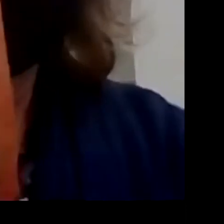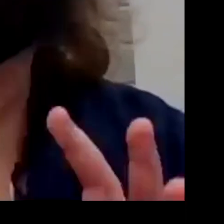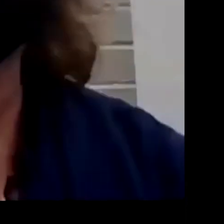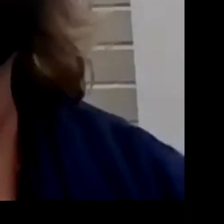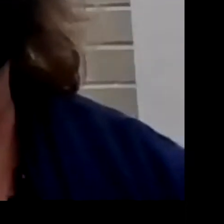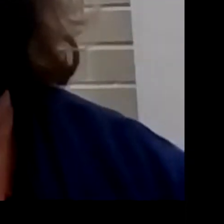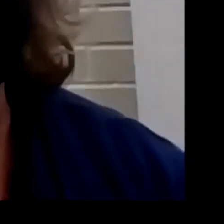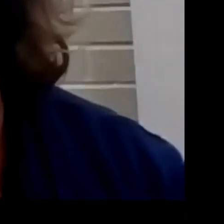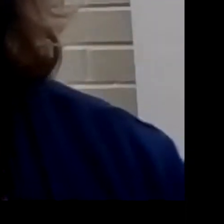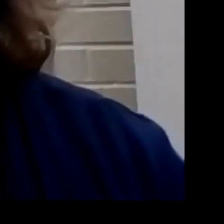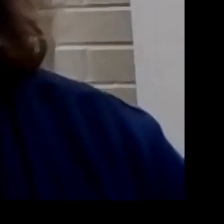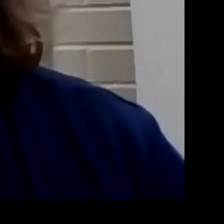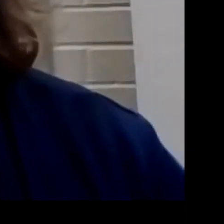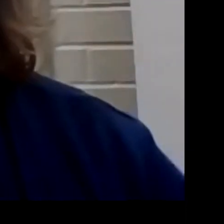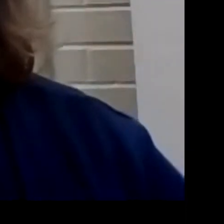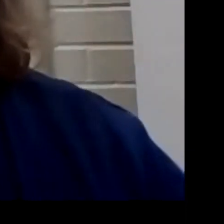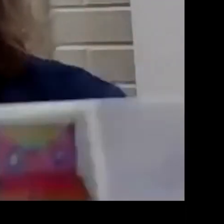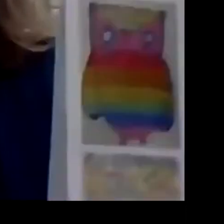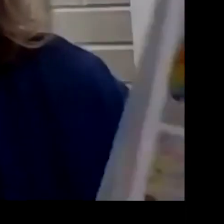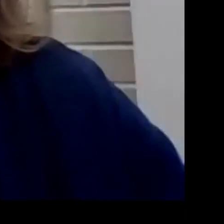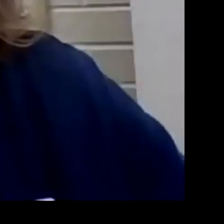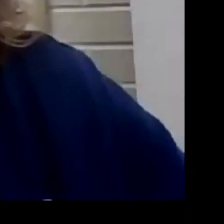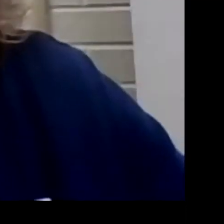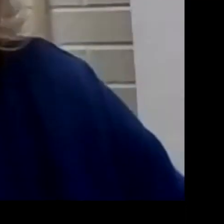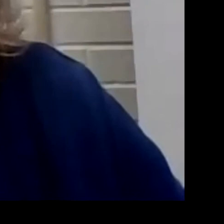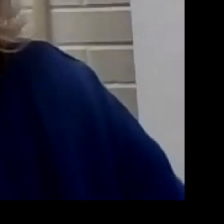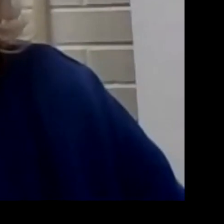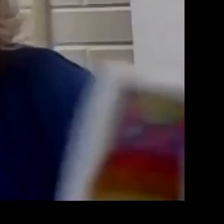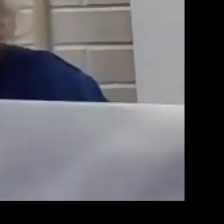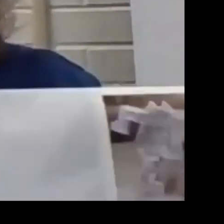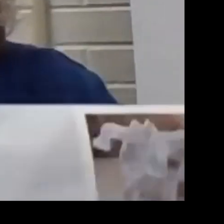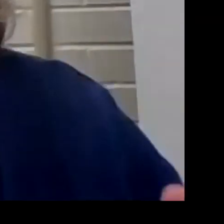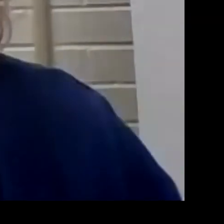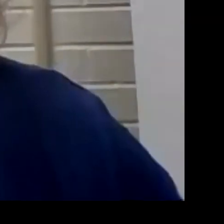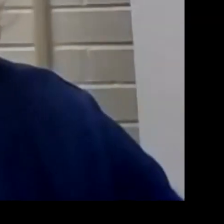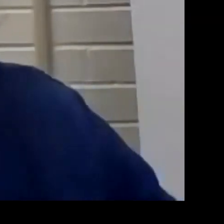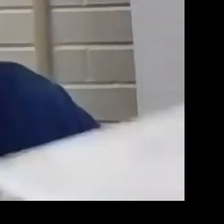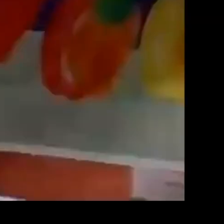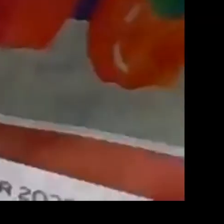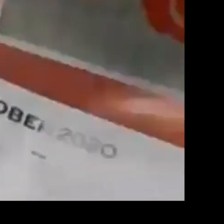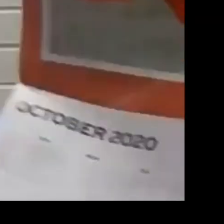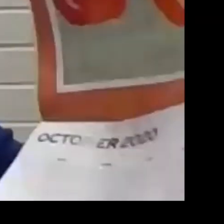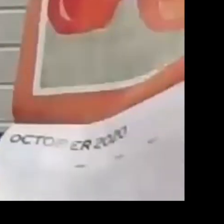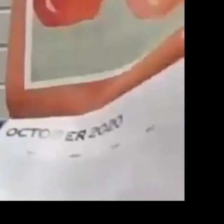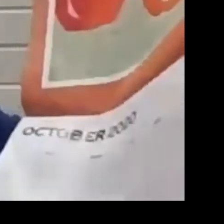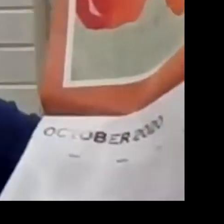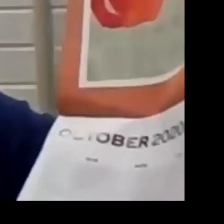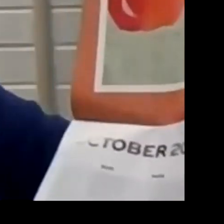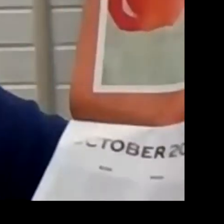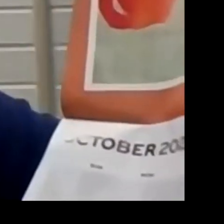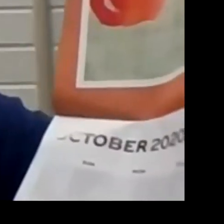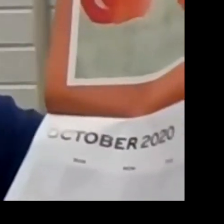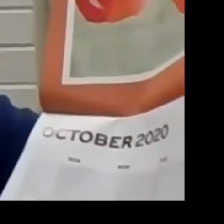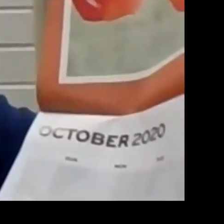artwork. And we don't talk about those fun things because we have all this doom and gloom with COVID. So I just wanted to give a shout out. This